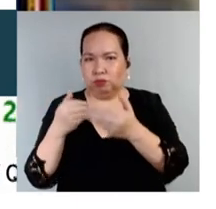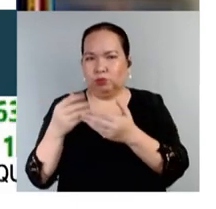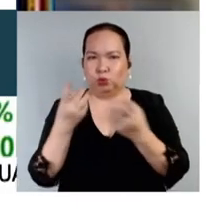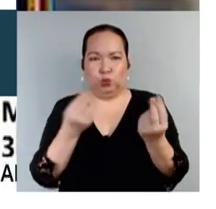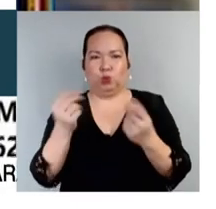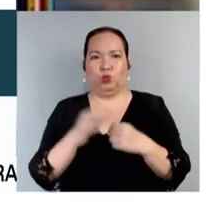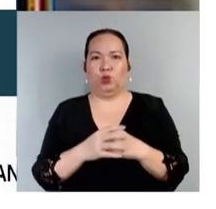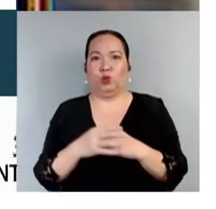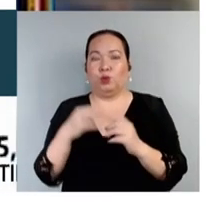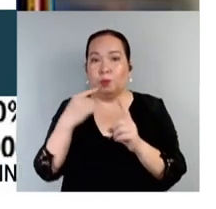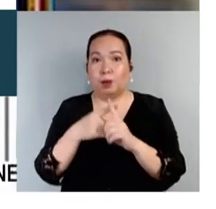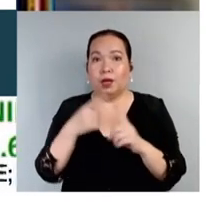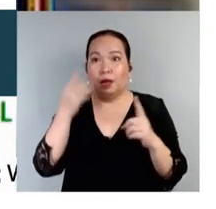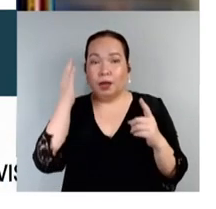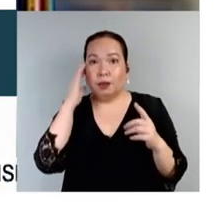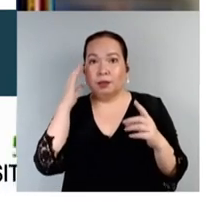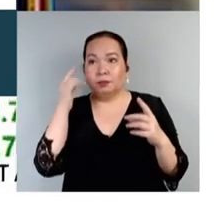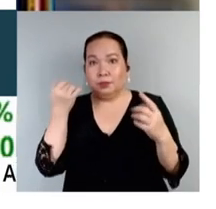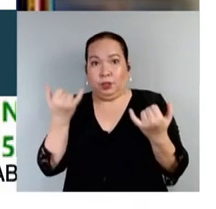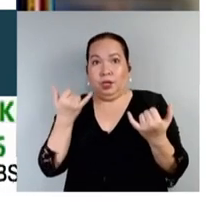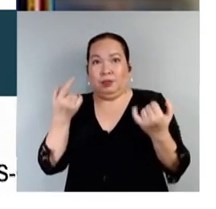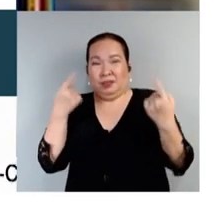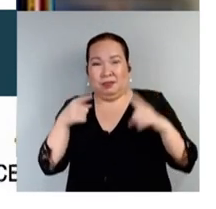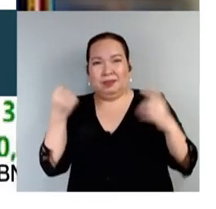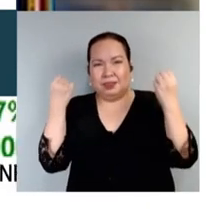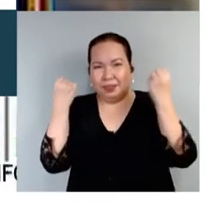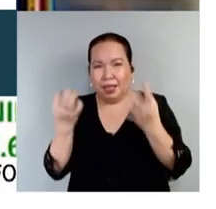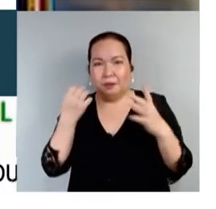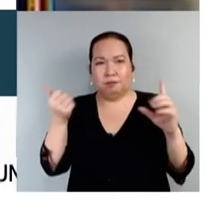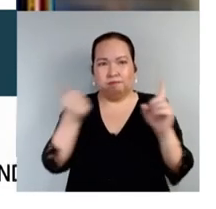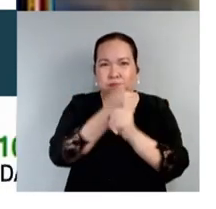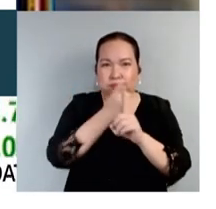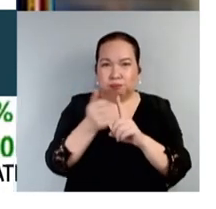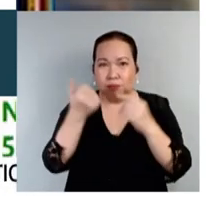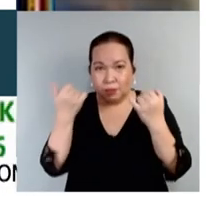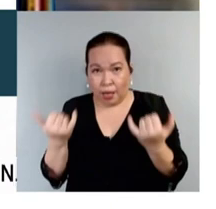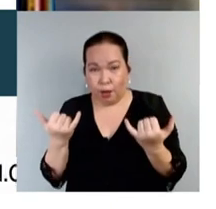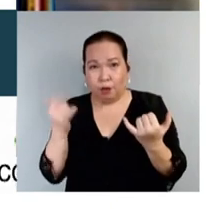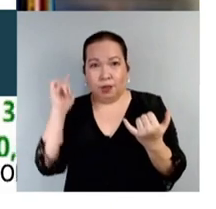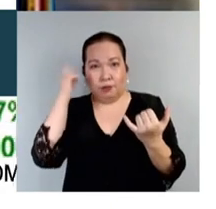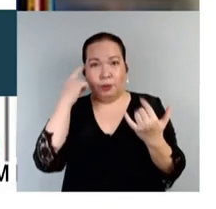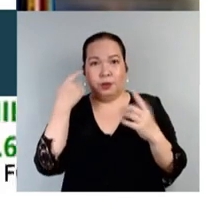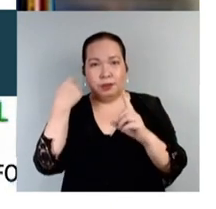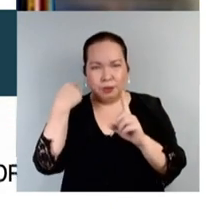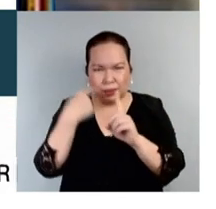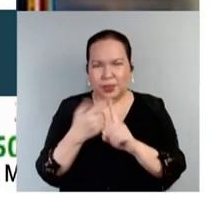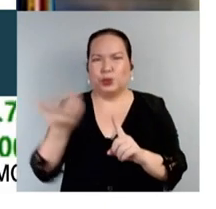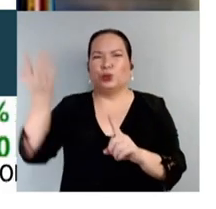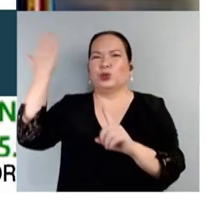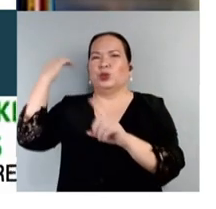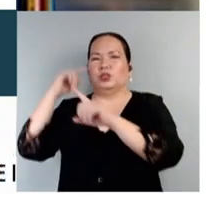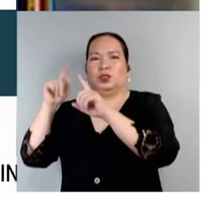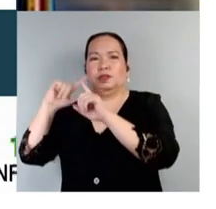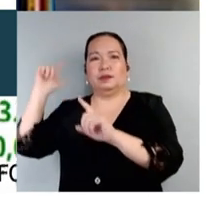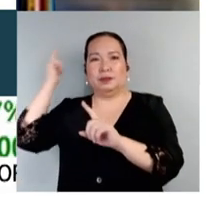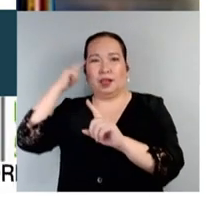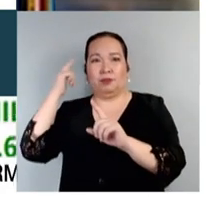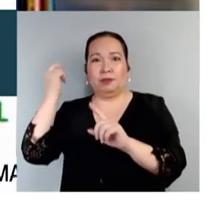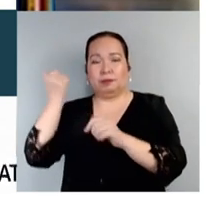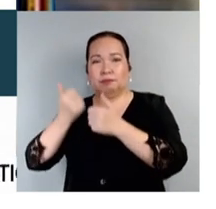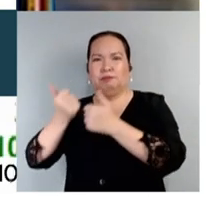abuses, not only in this administration, but even in the previous administrations. So we have so much that we have